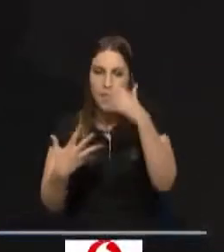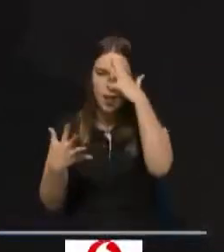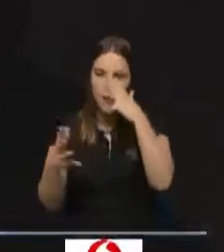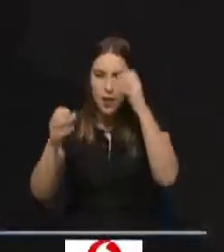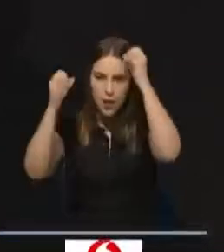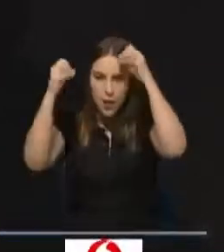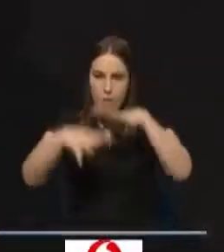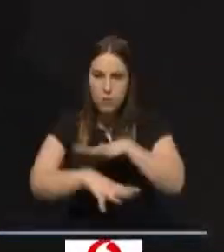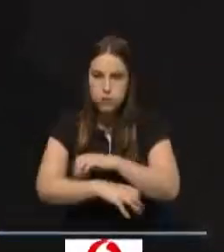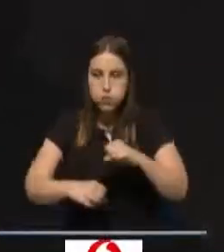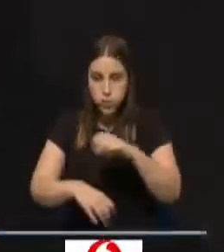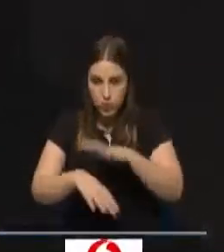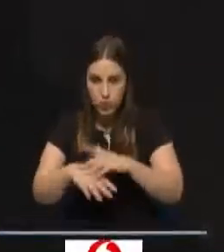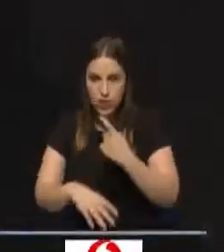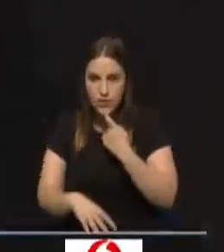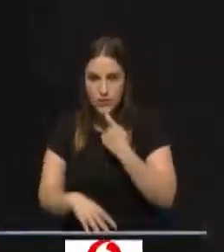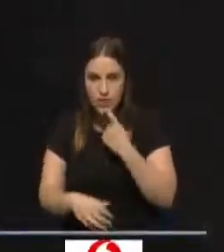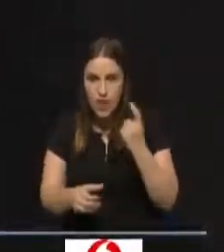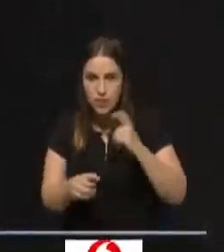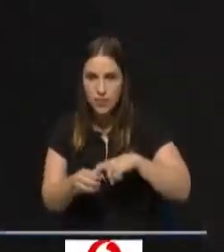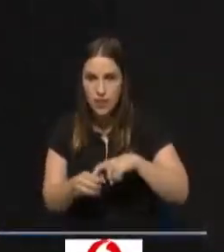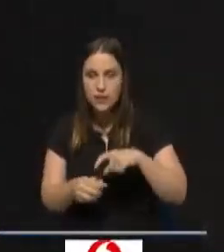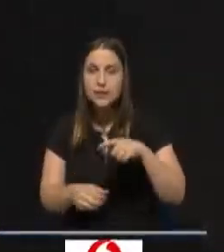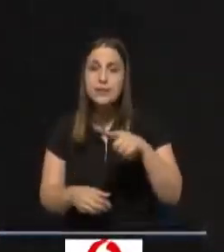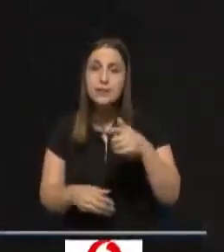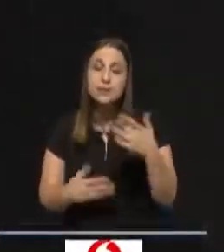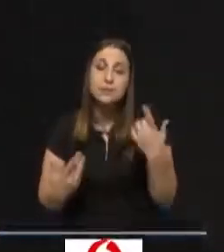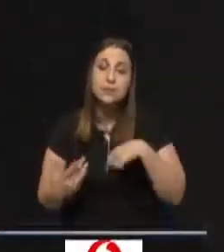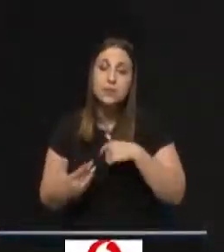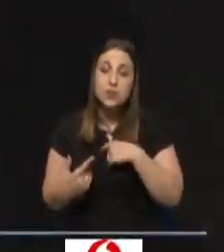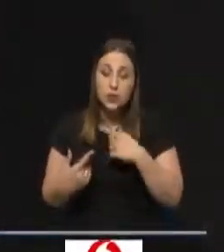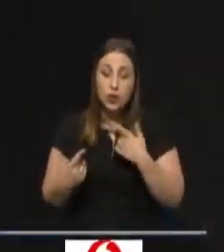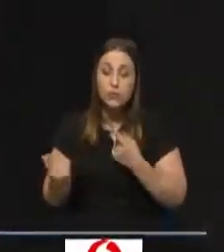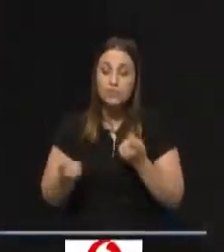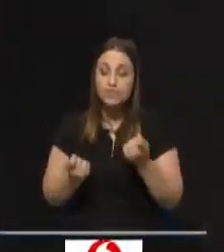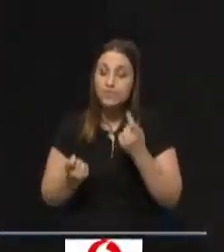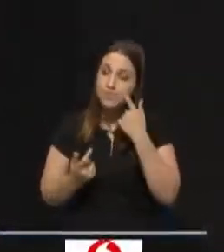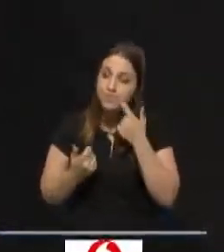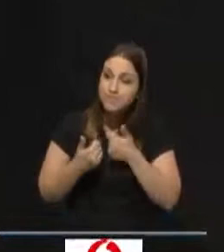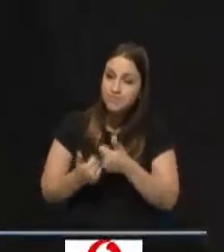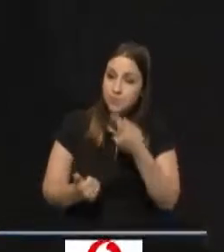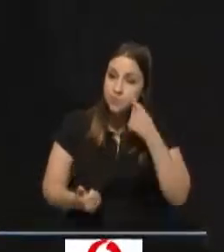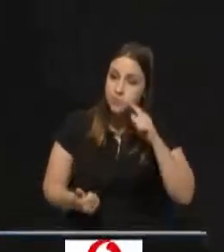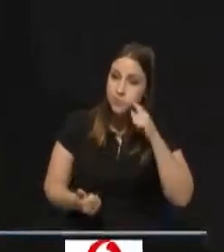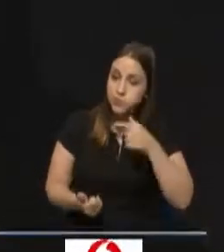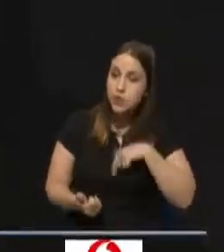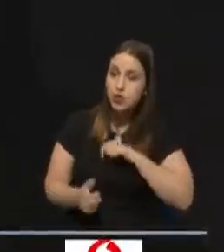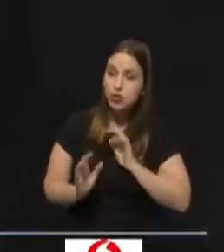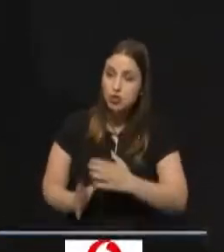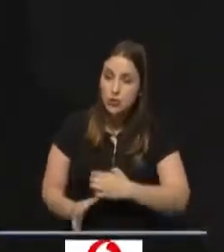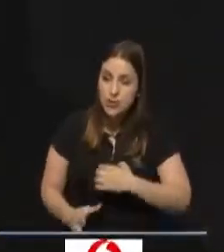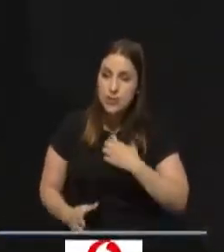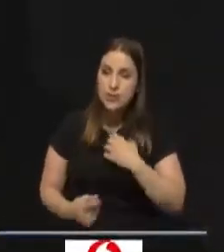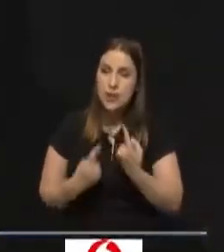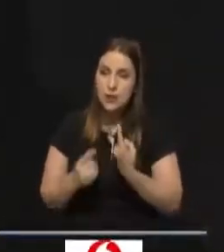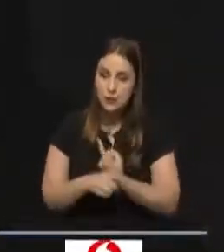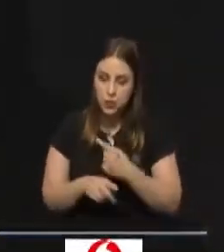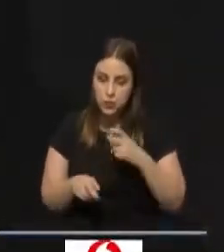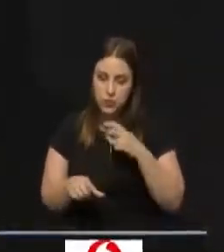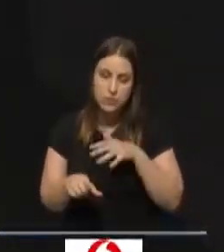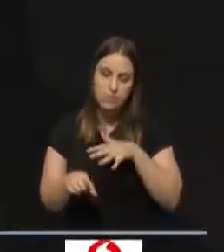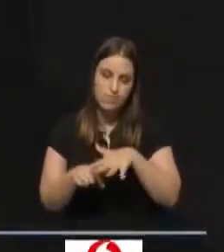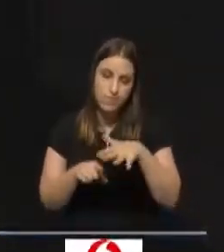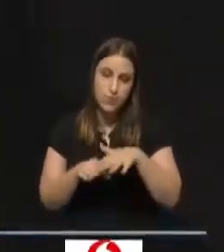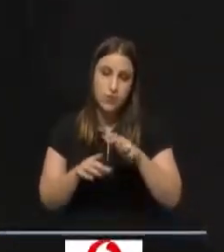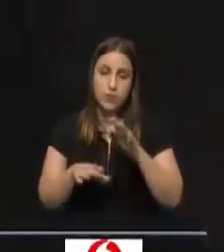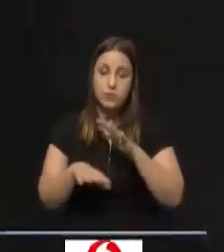almost that we could be on the eve of a nuclear war. It's a tornado, so we're feeling the